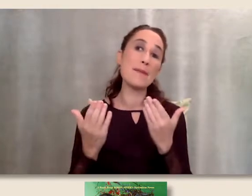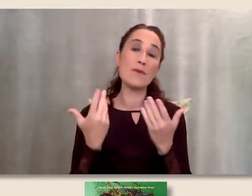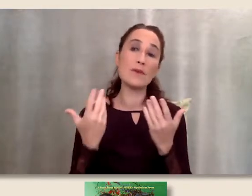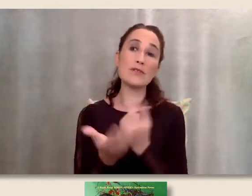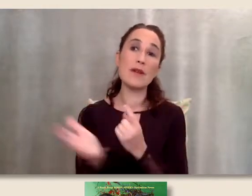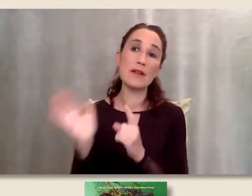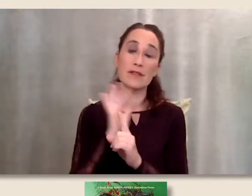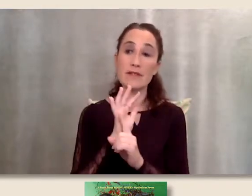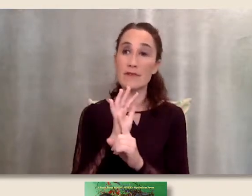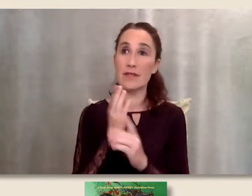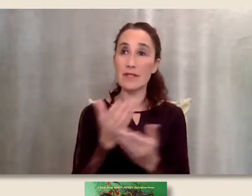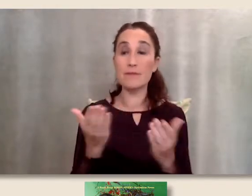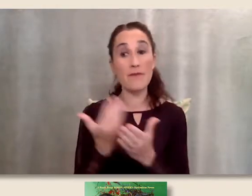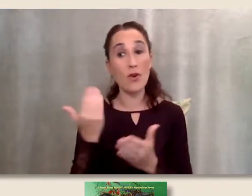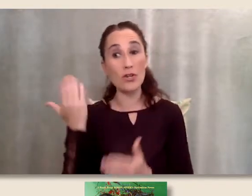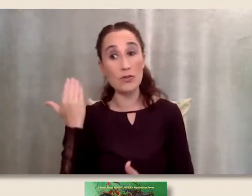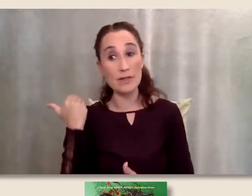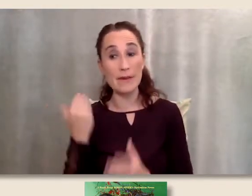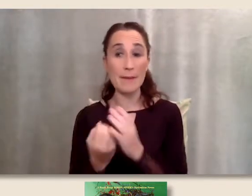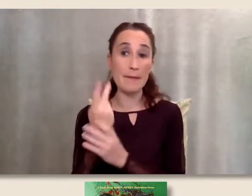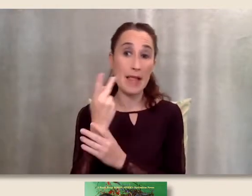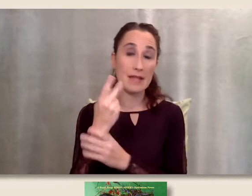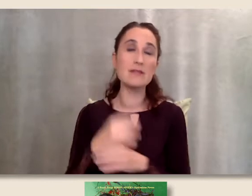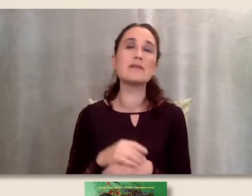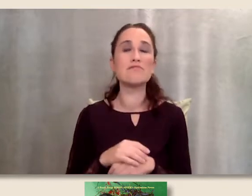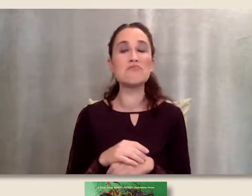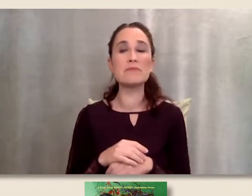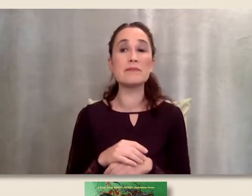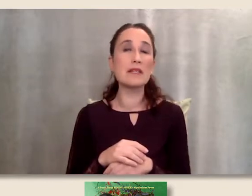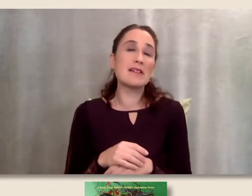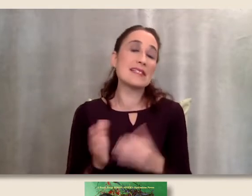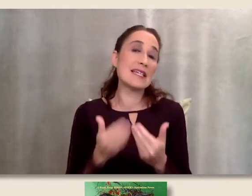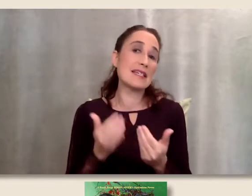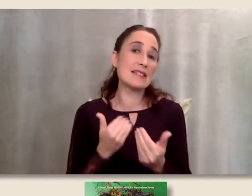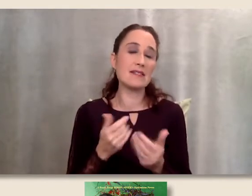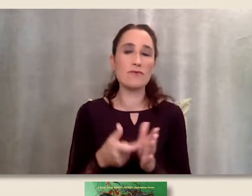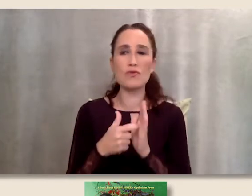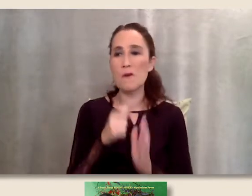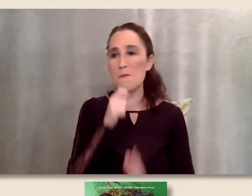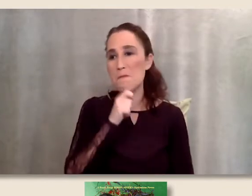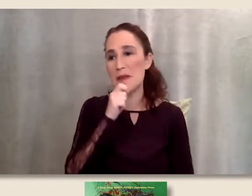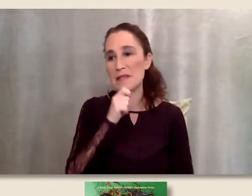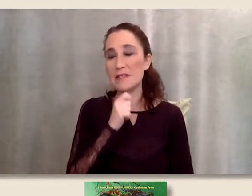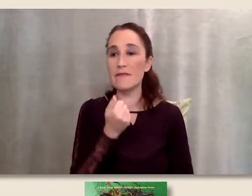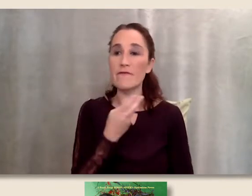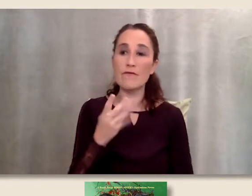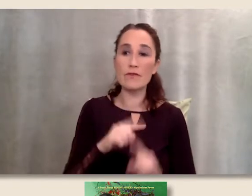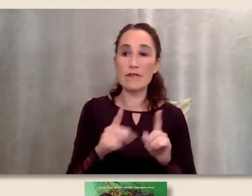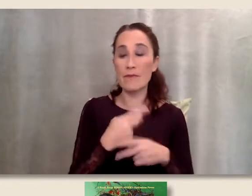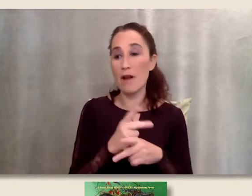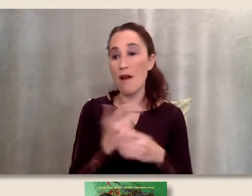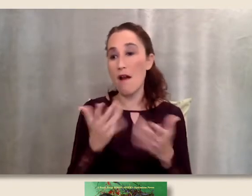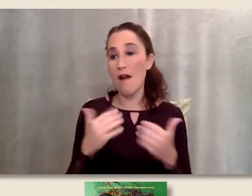lives. It's actually pretty easy. You don't need much than patience and a few different products that you probably